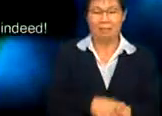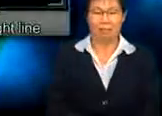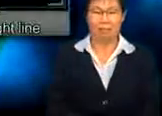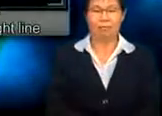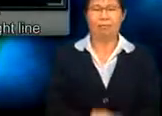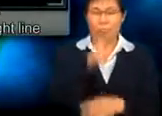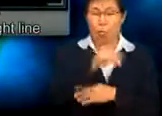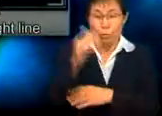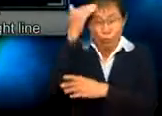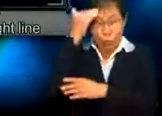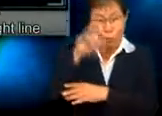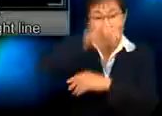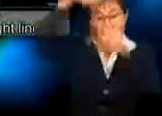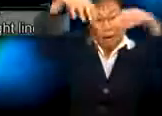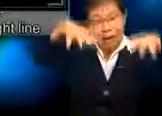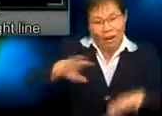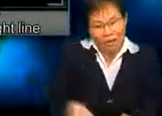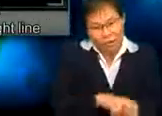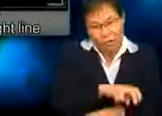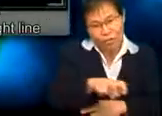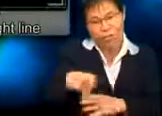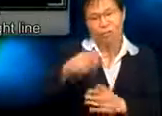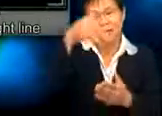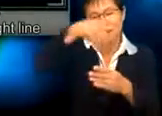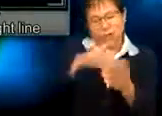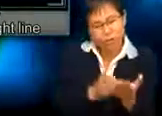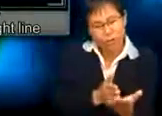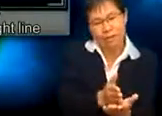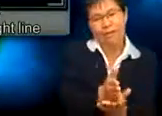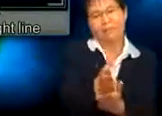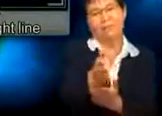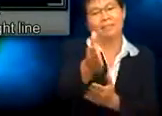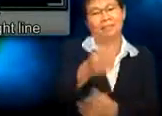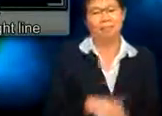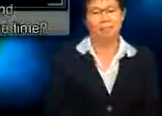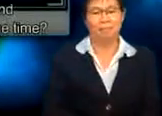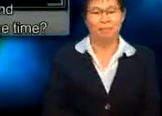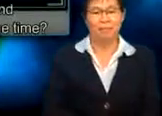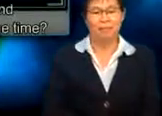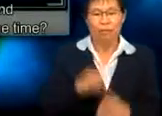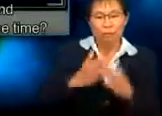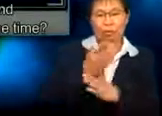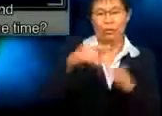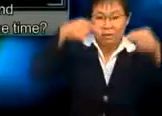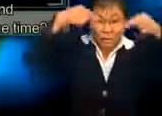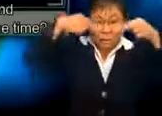indeed. Did you know that light travels in a straight line?